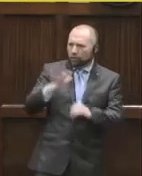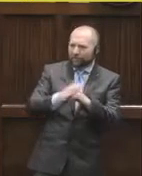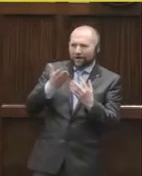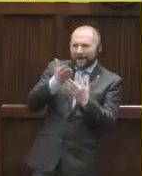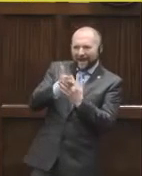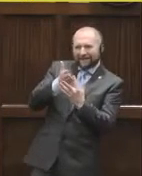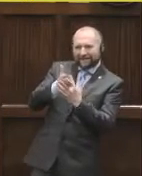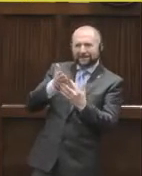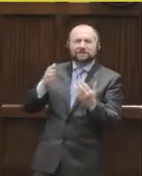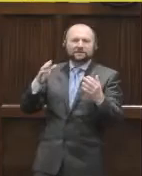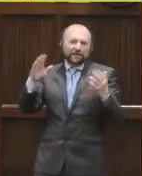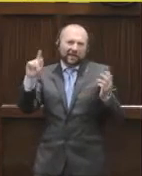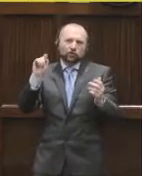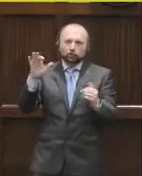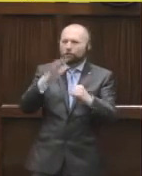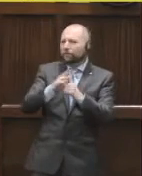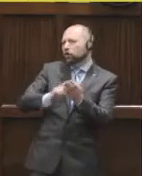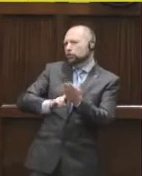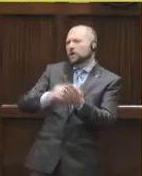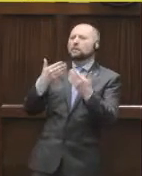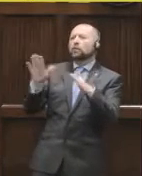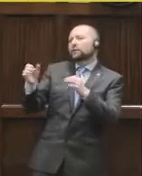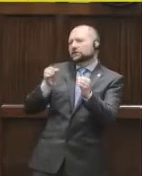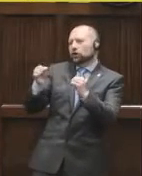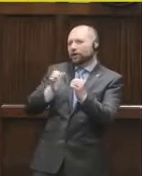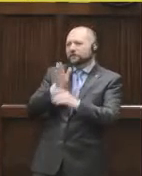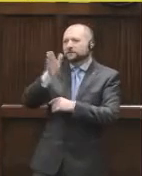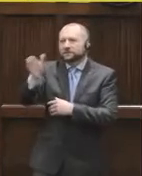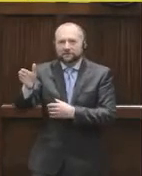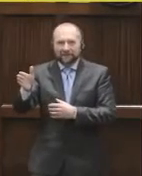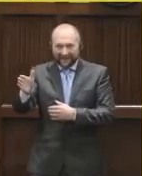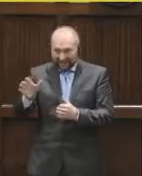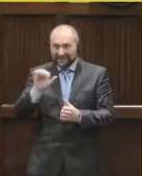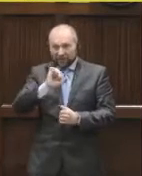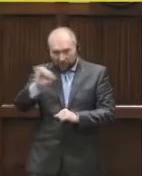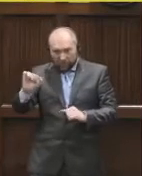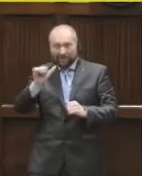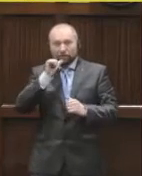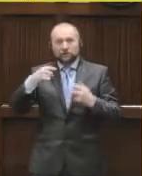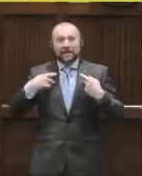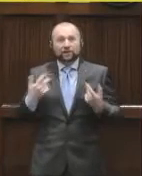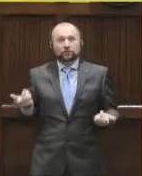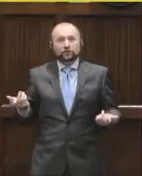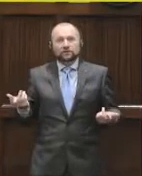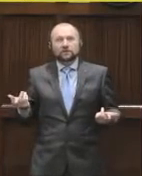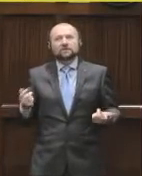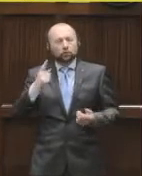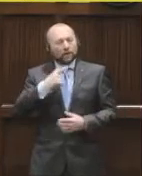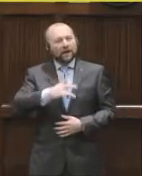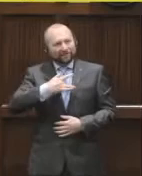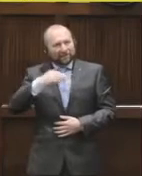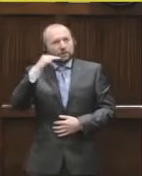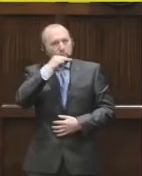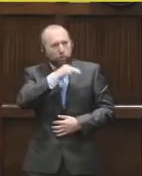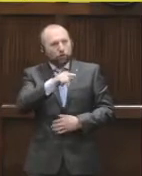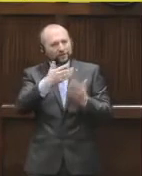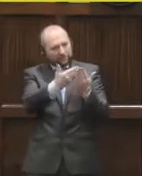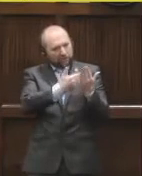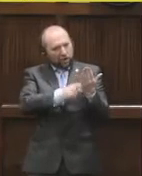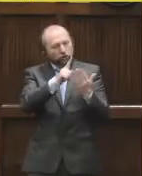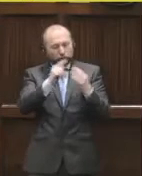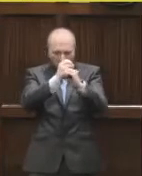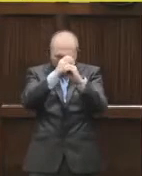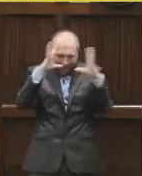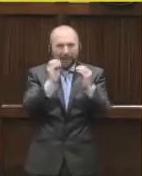public services, it's a first language, and I think it is important that more emphasis is put on that.